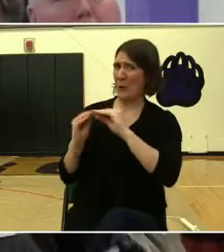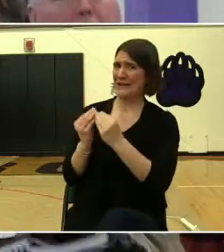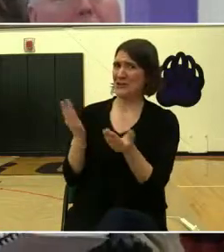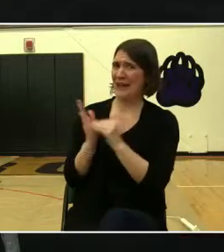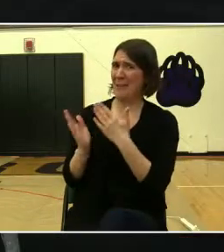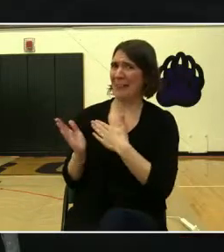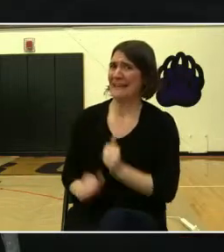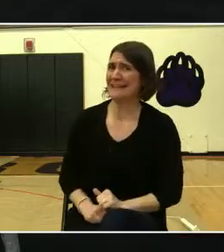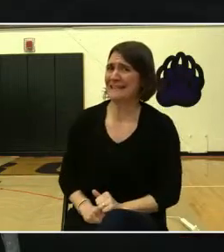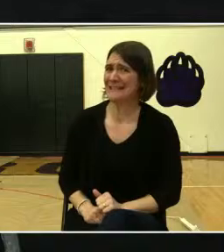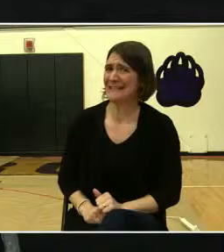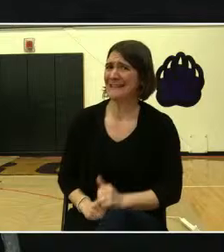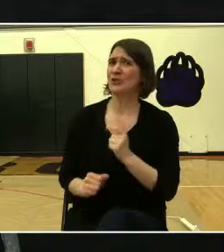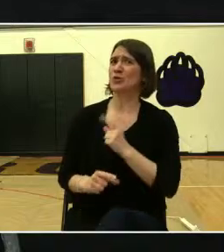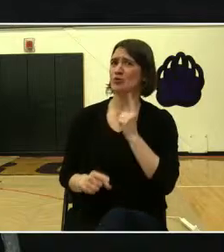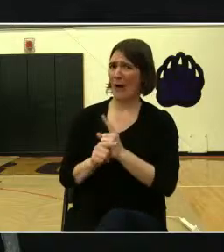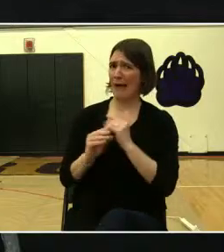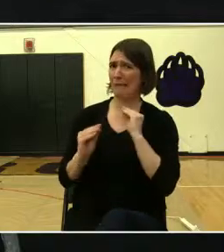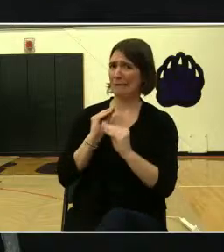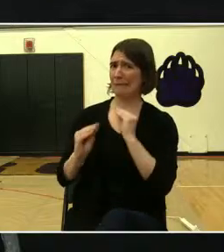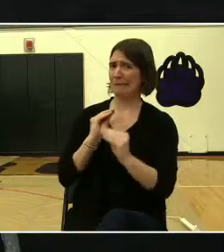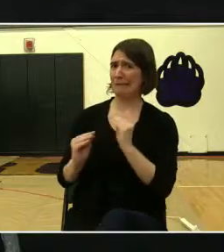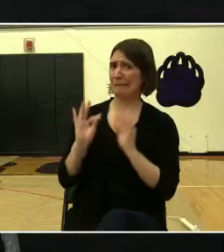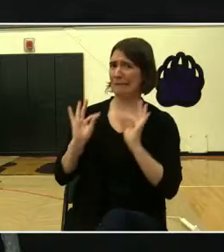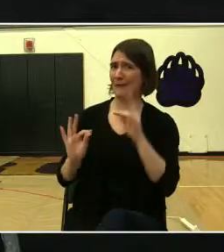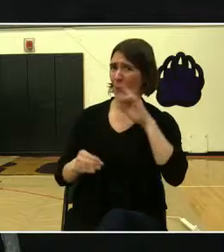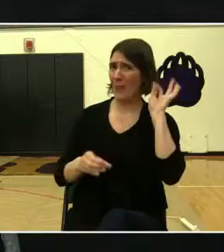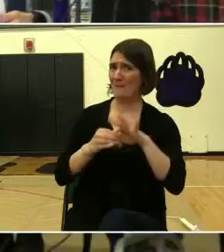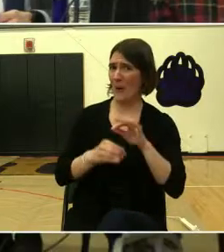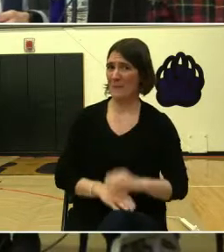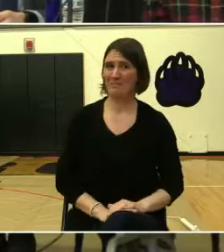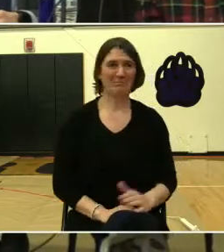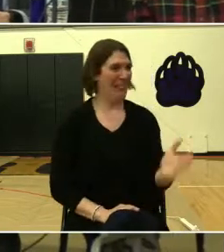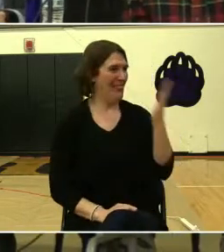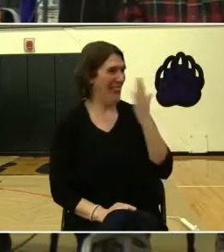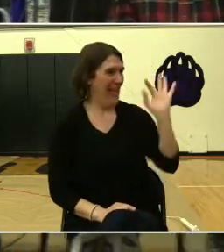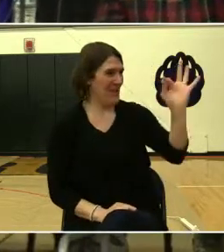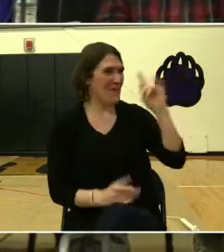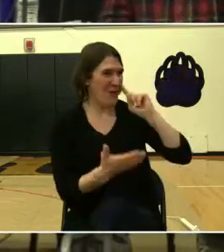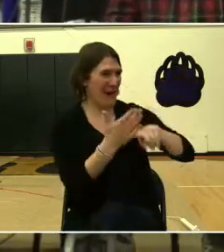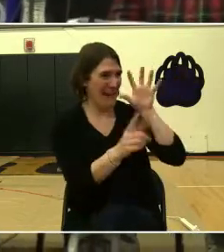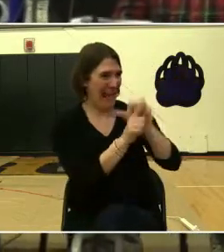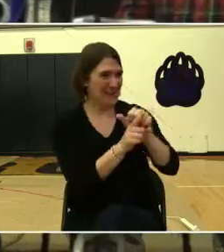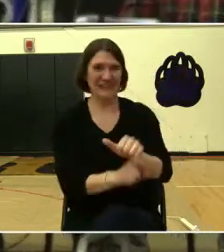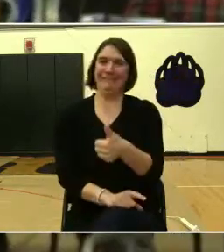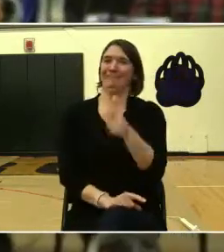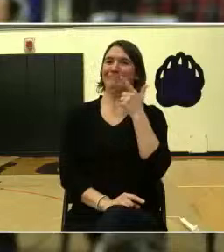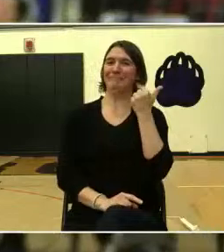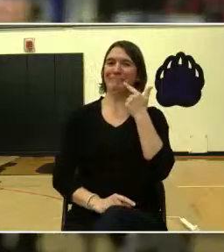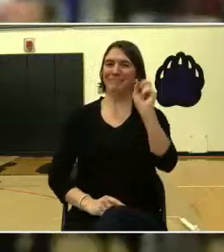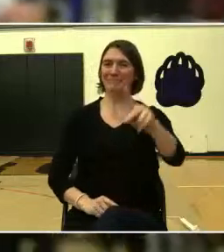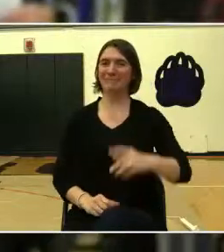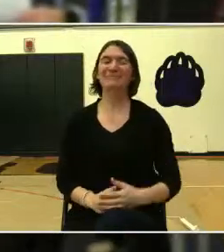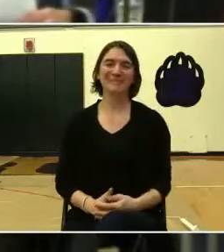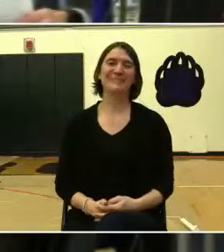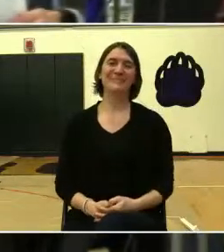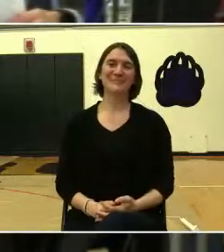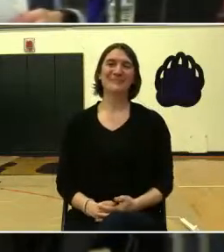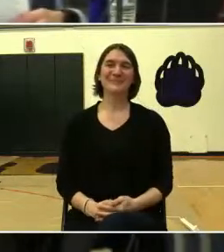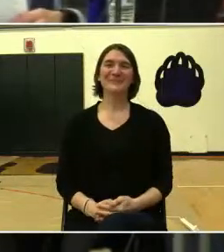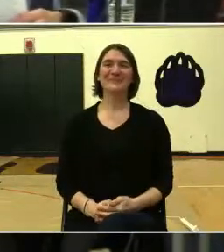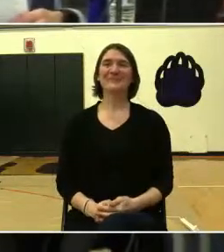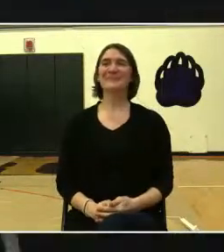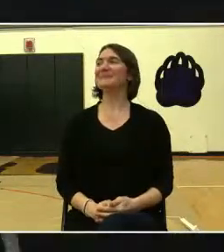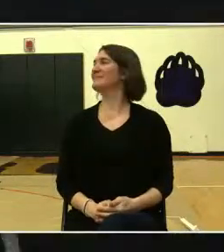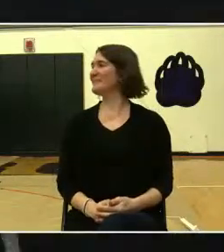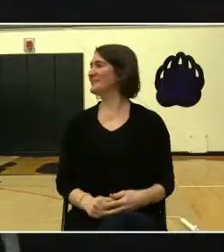organizations so we get the motion right when it's finally voted on thank you m thank you Mr Garza